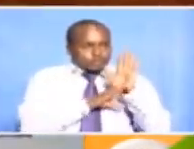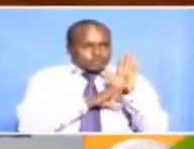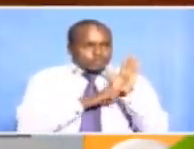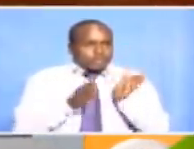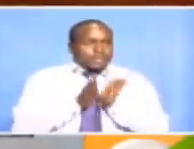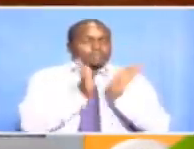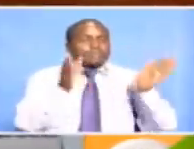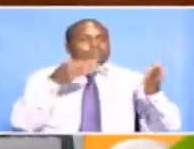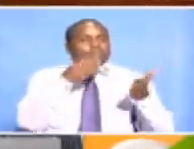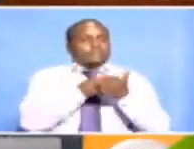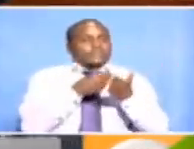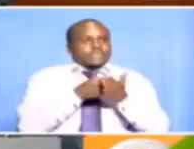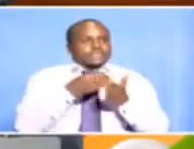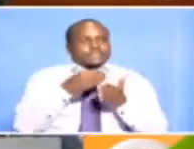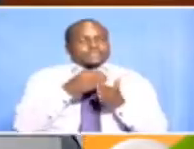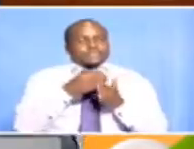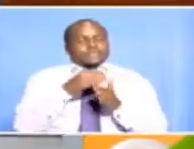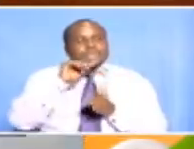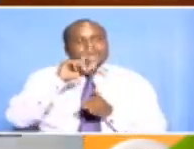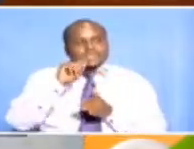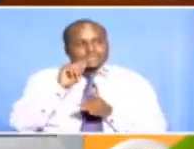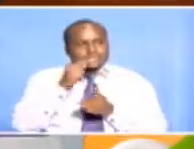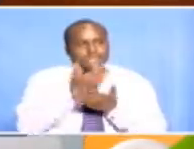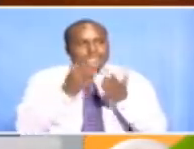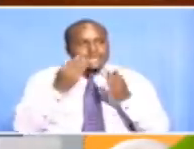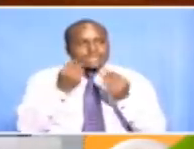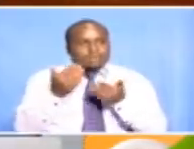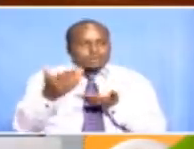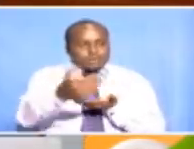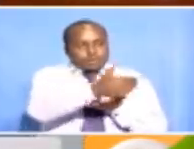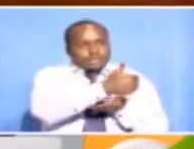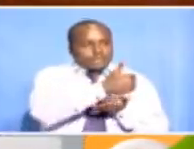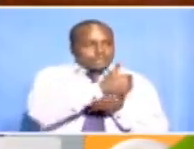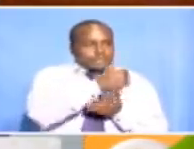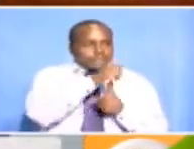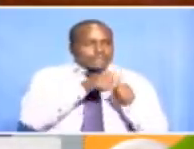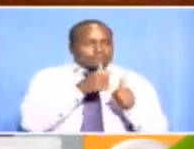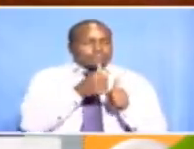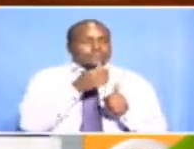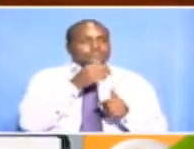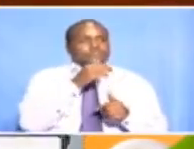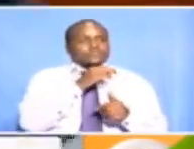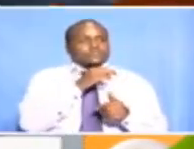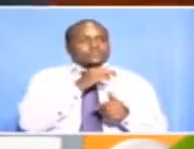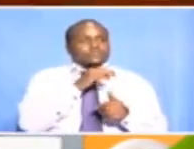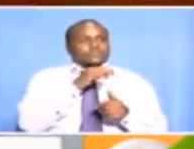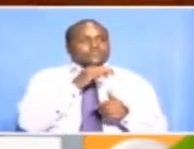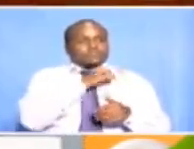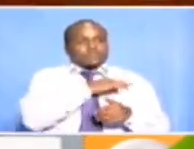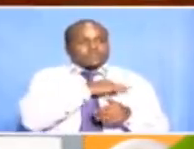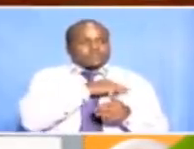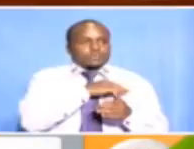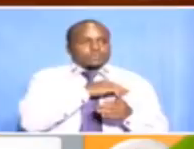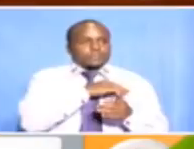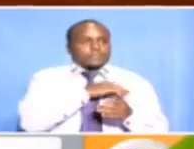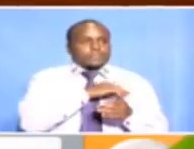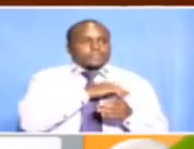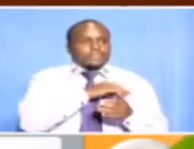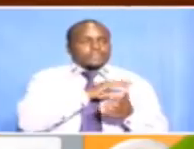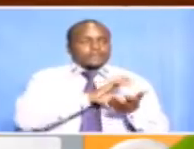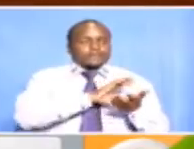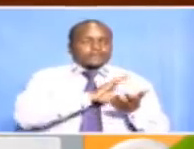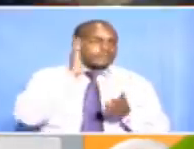Finance Management Act, which is very clear. Any monies we collect in terms of revenue collection, we sweep it